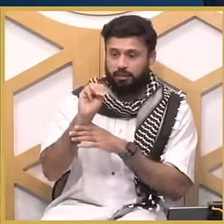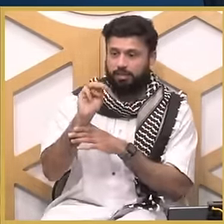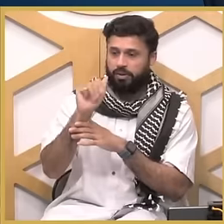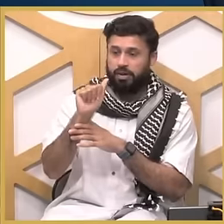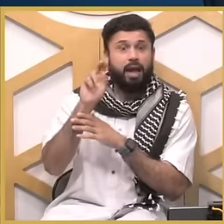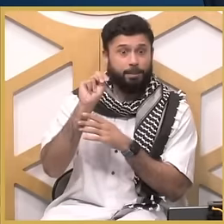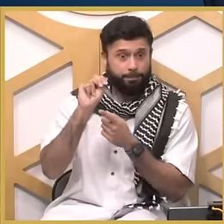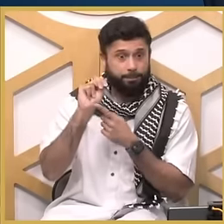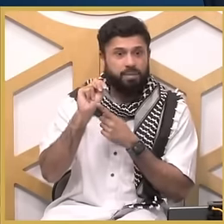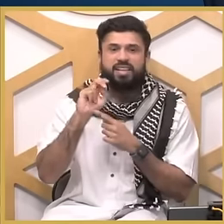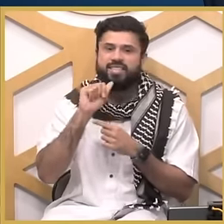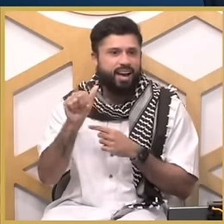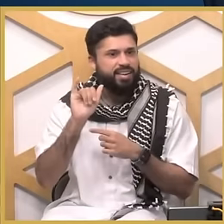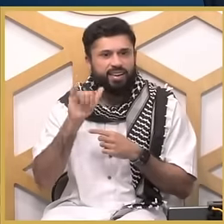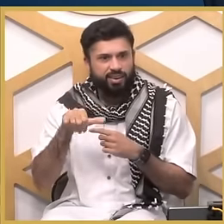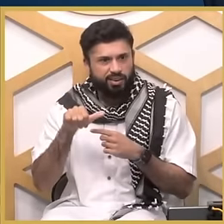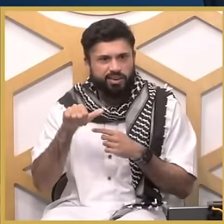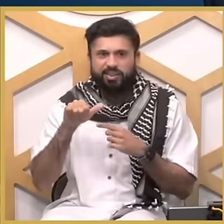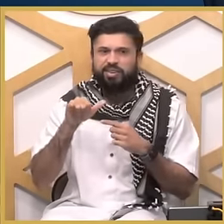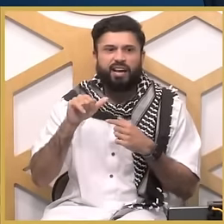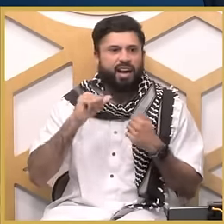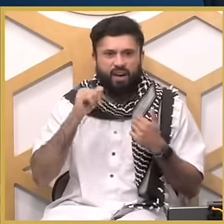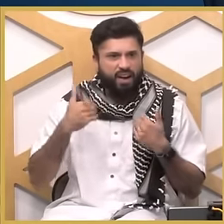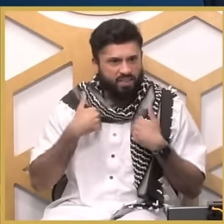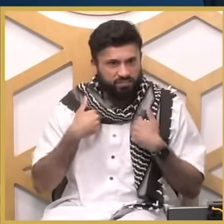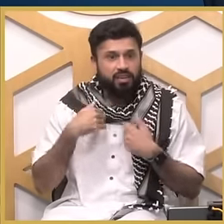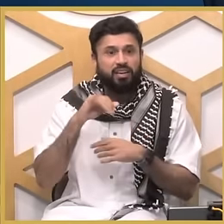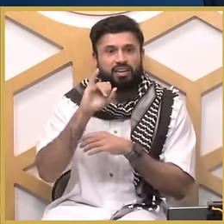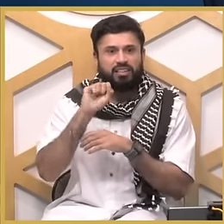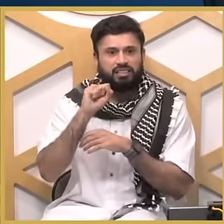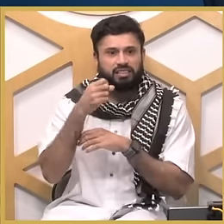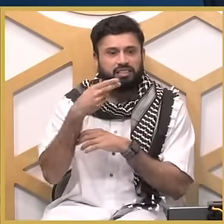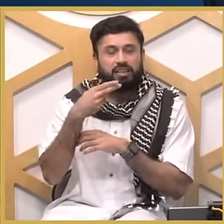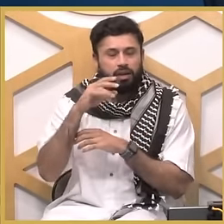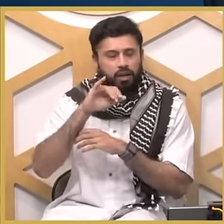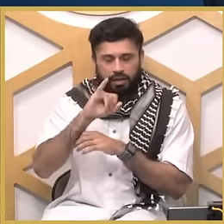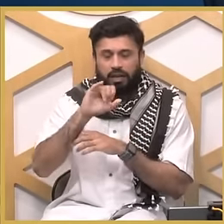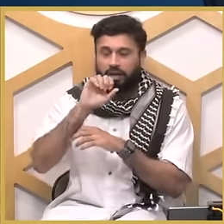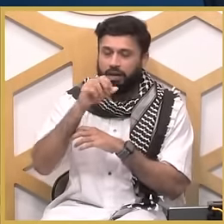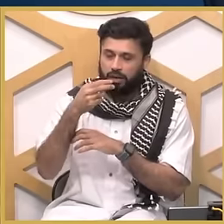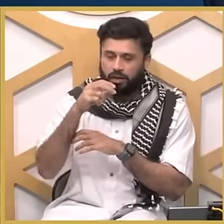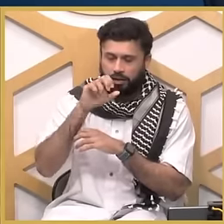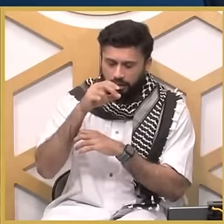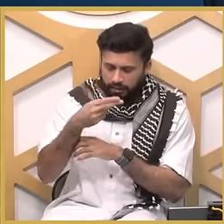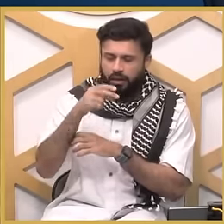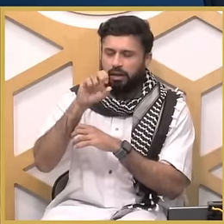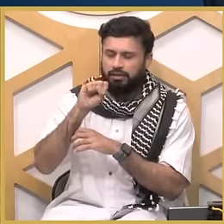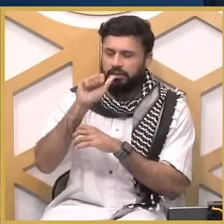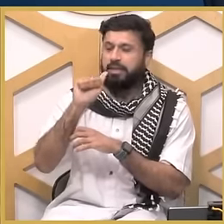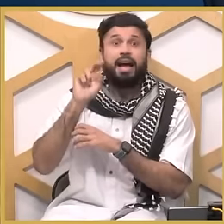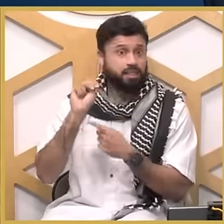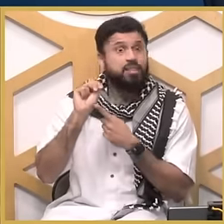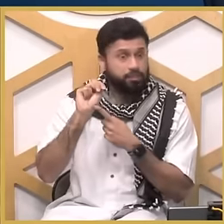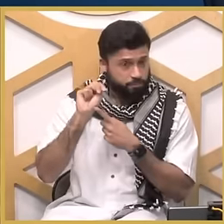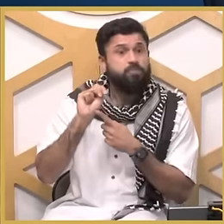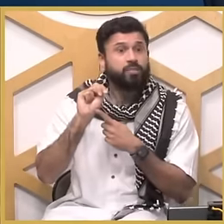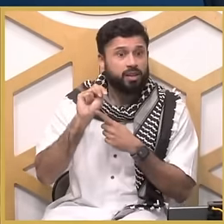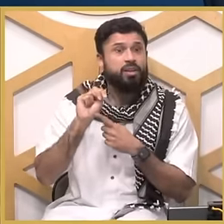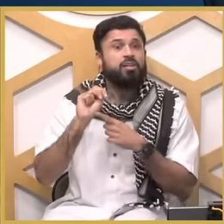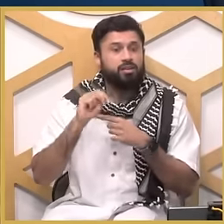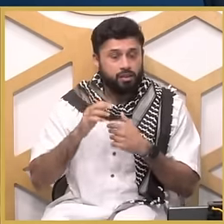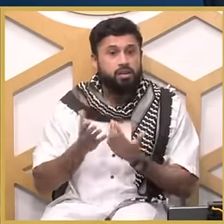holding to the narrowest string to the deen. Anything can shake you. Because right now it's all